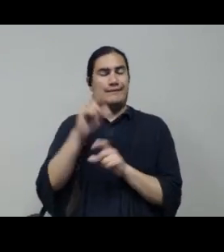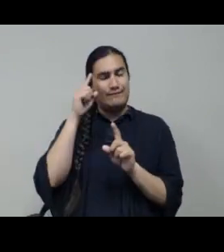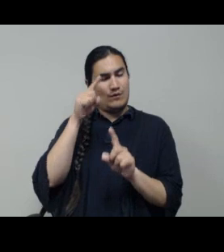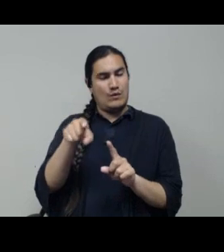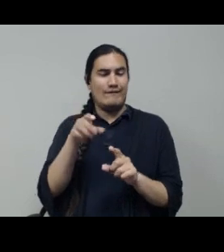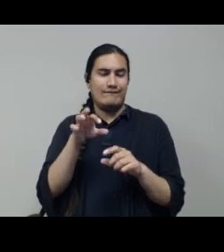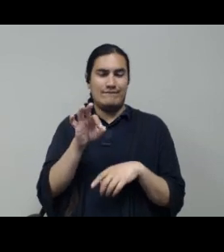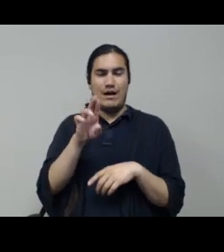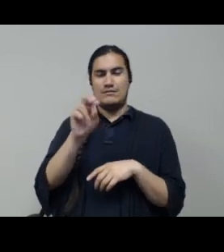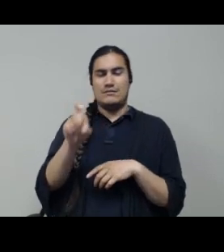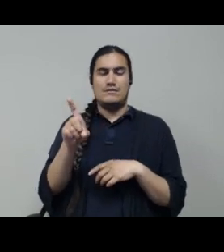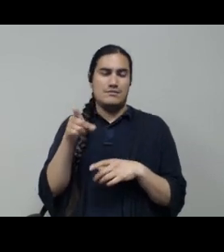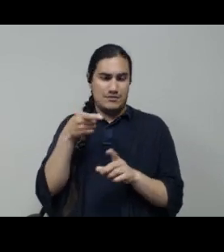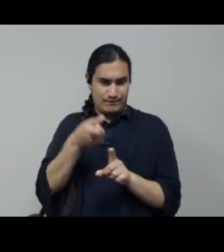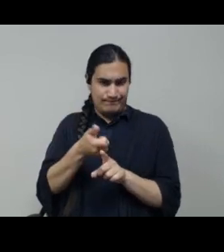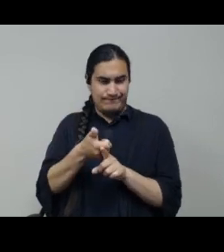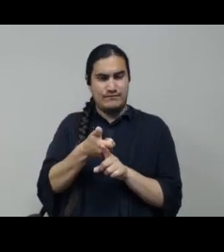charging stations statewide.